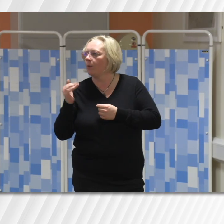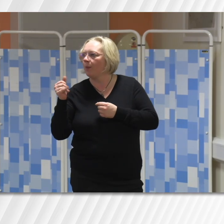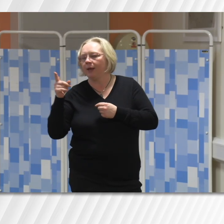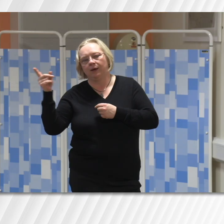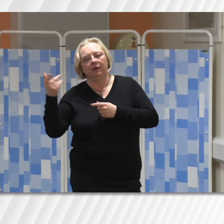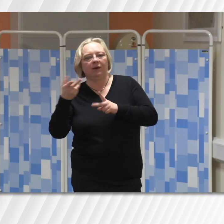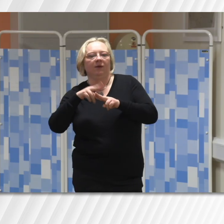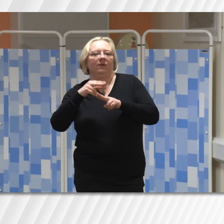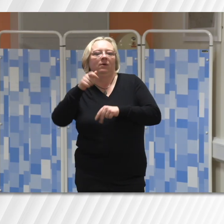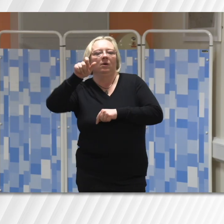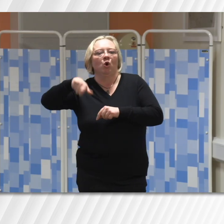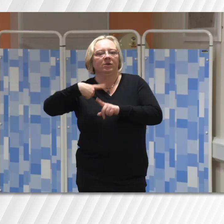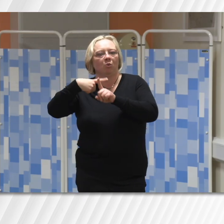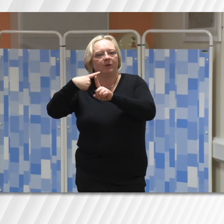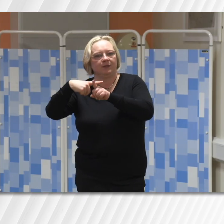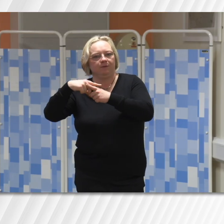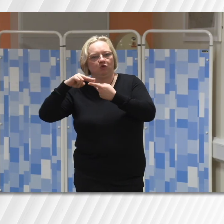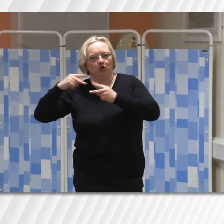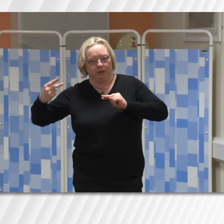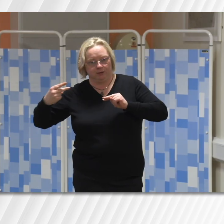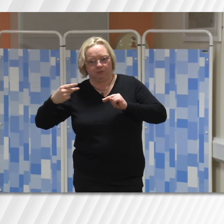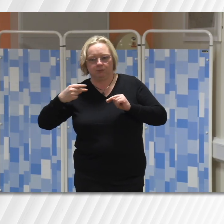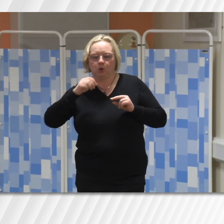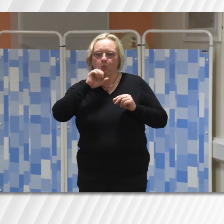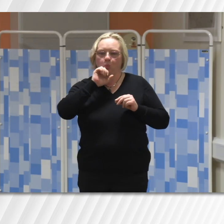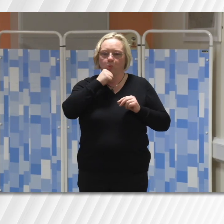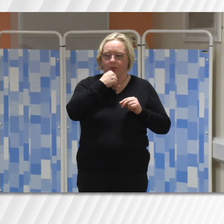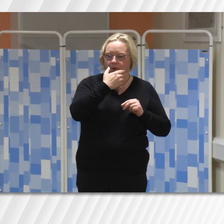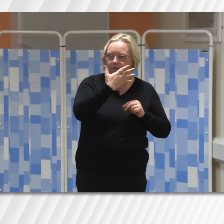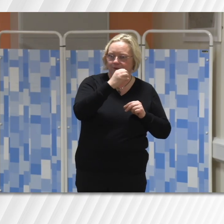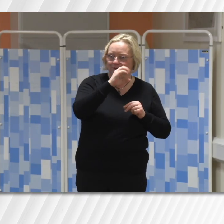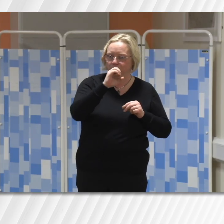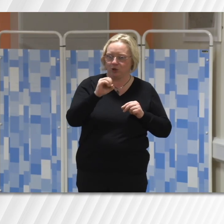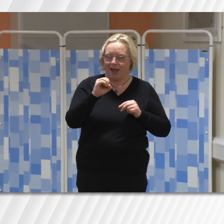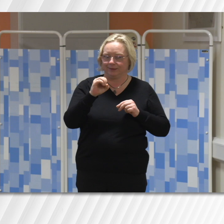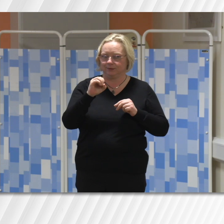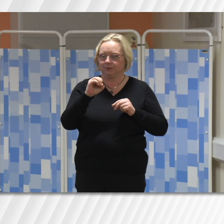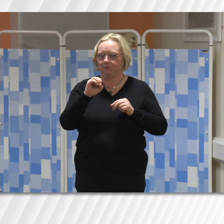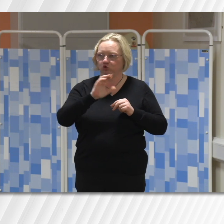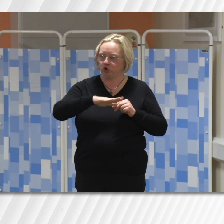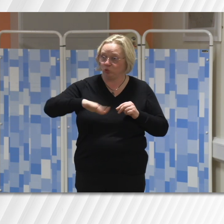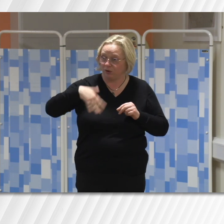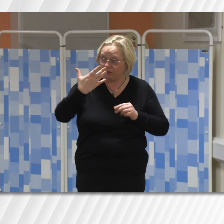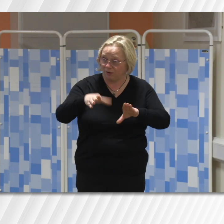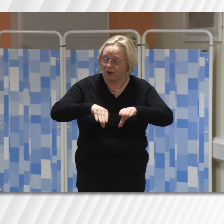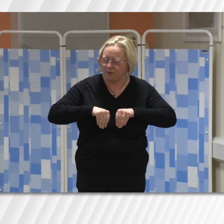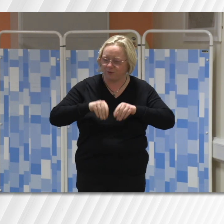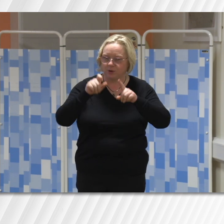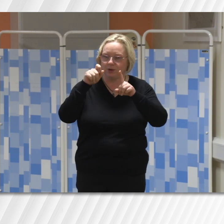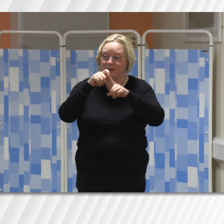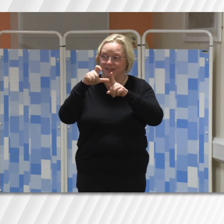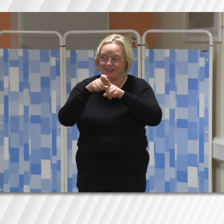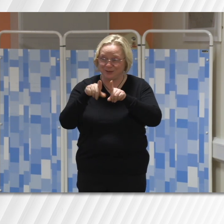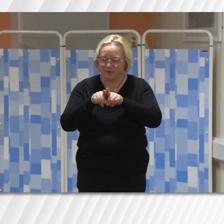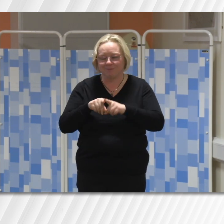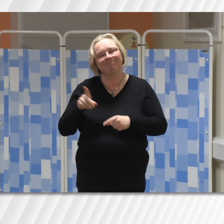would 50% of your children have the uncertainty? It's not quite as clear cut as that, because there's at least 13 different